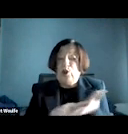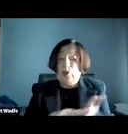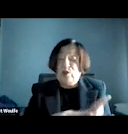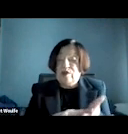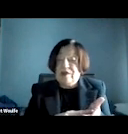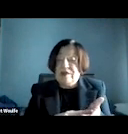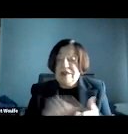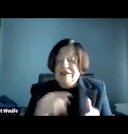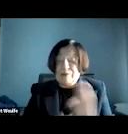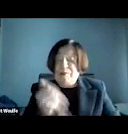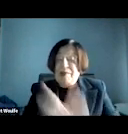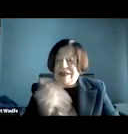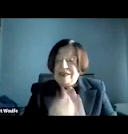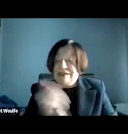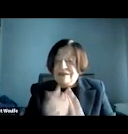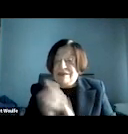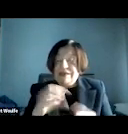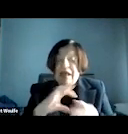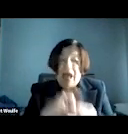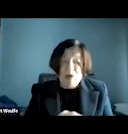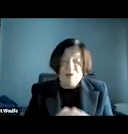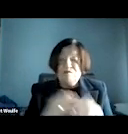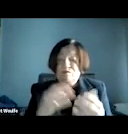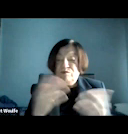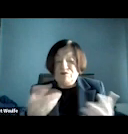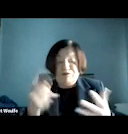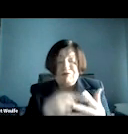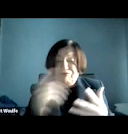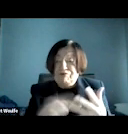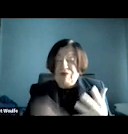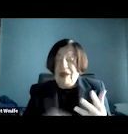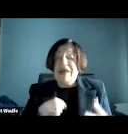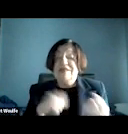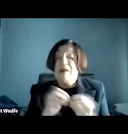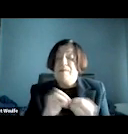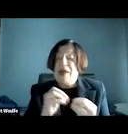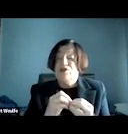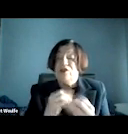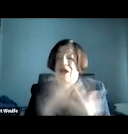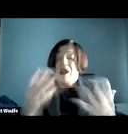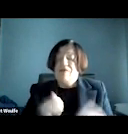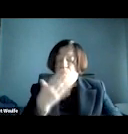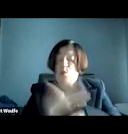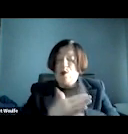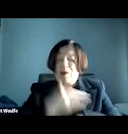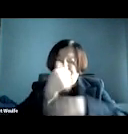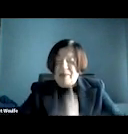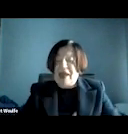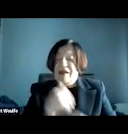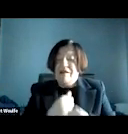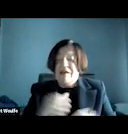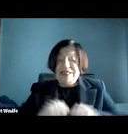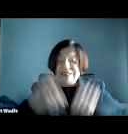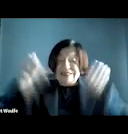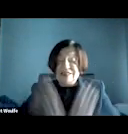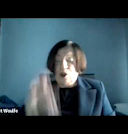that building, dwelling, house, etc.? So as I mentioned, a lot of our work we base around a system,